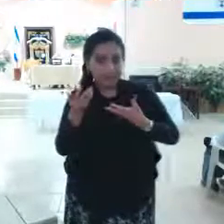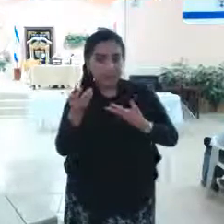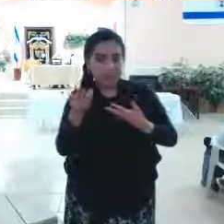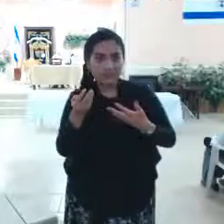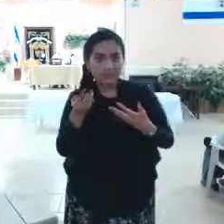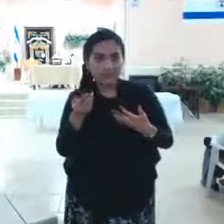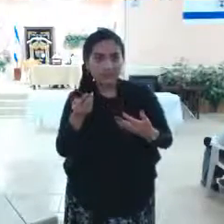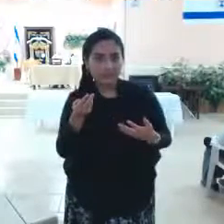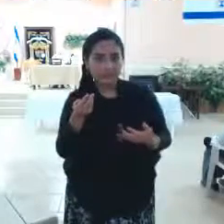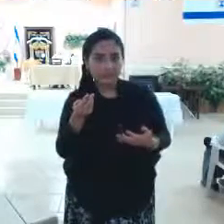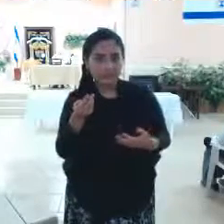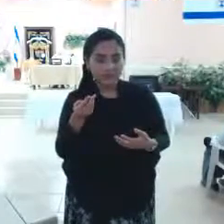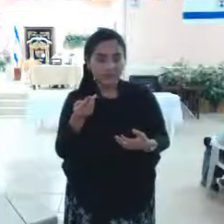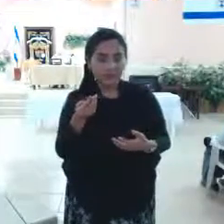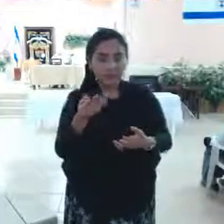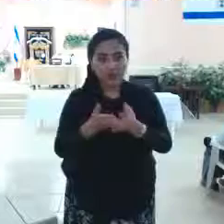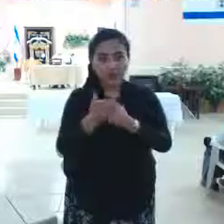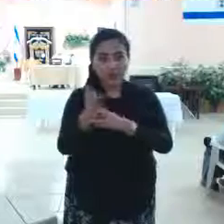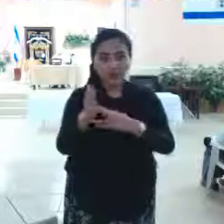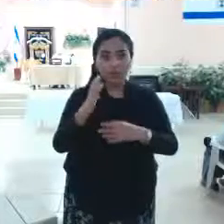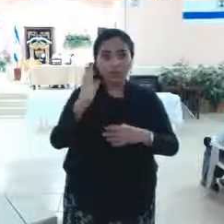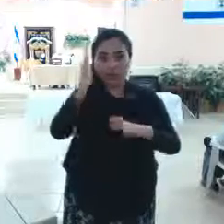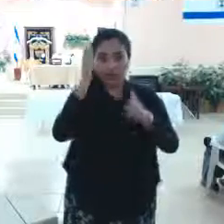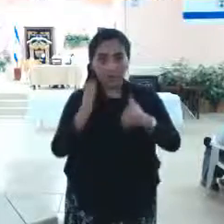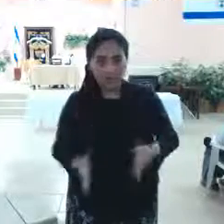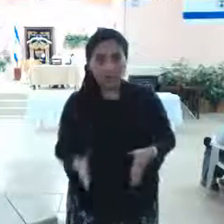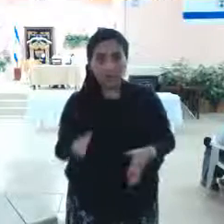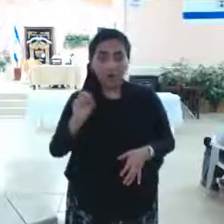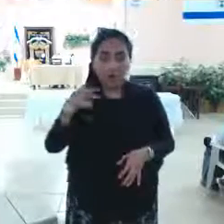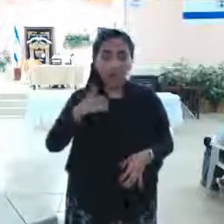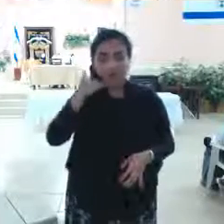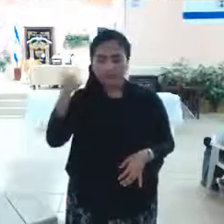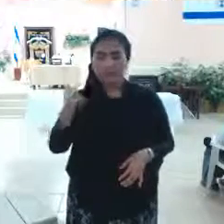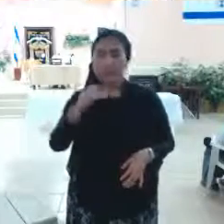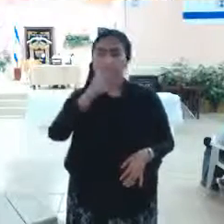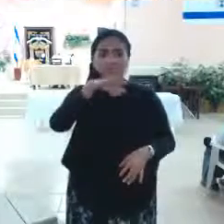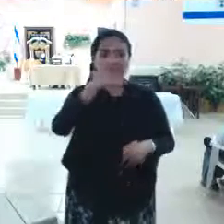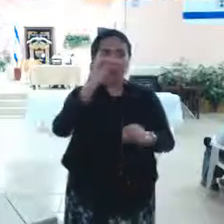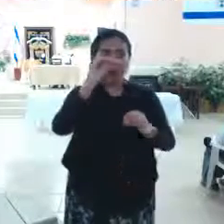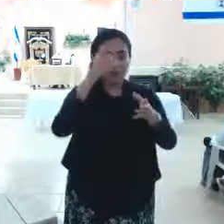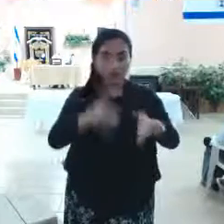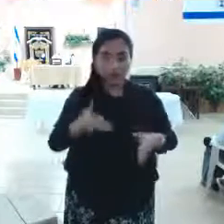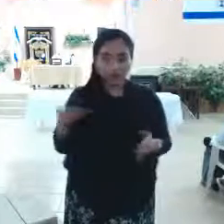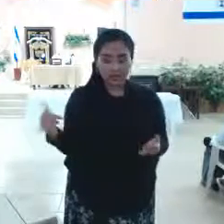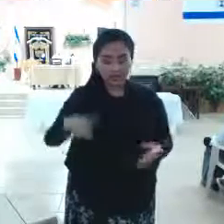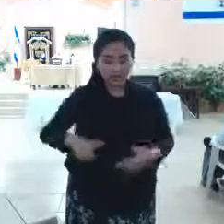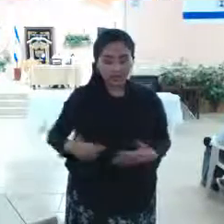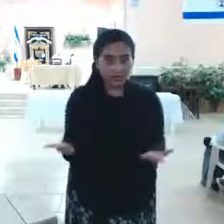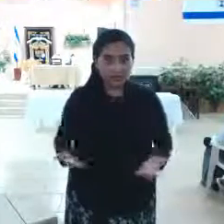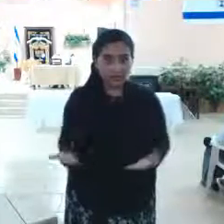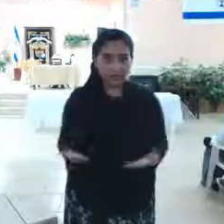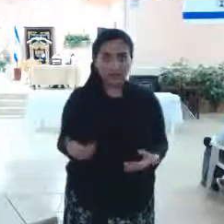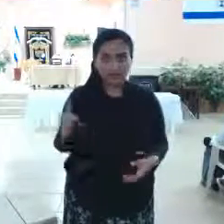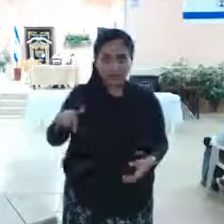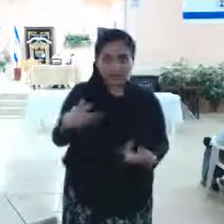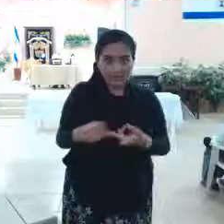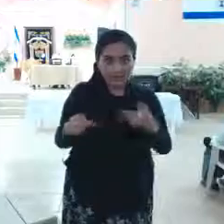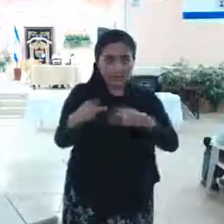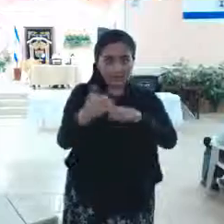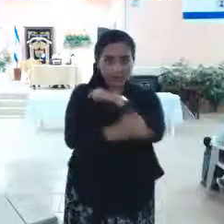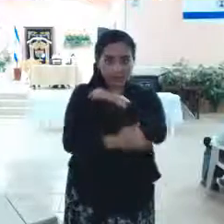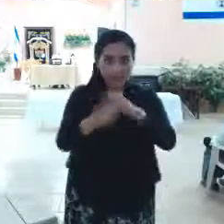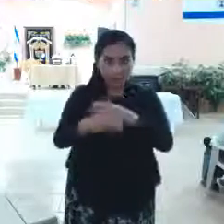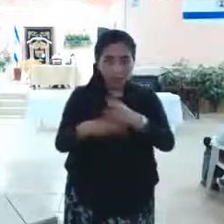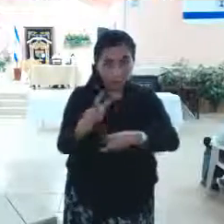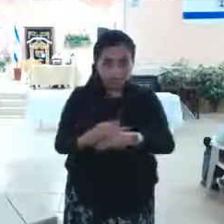calls and they say, through the elders, and then I call him, hey, Roy, here, in this part